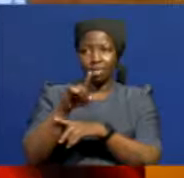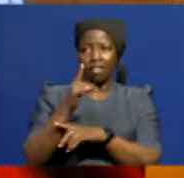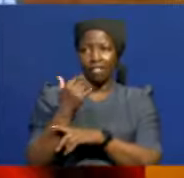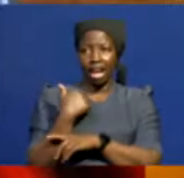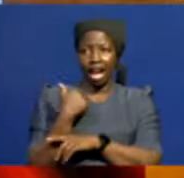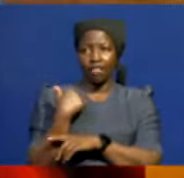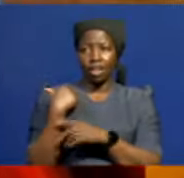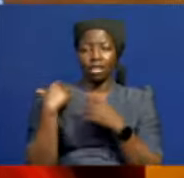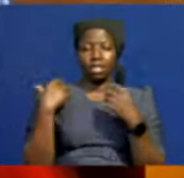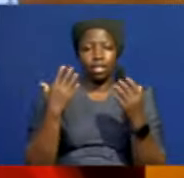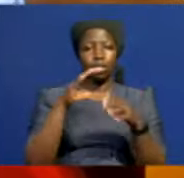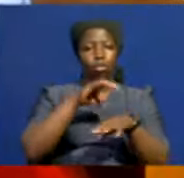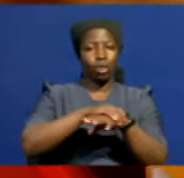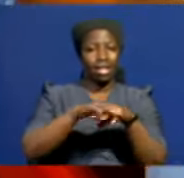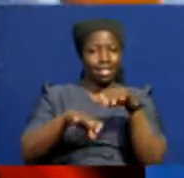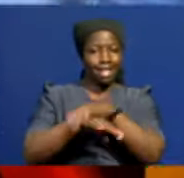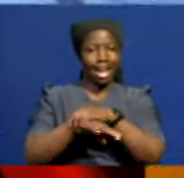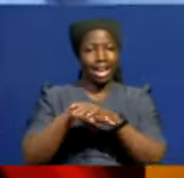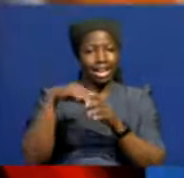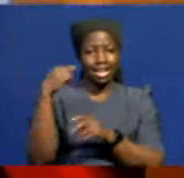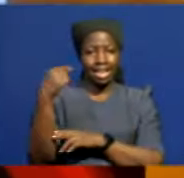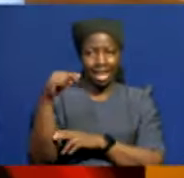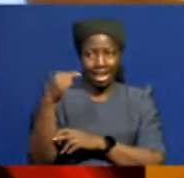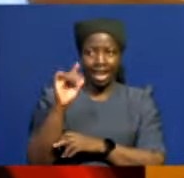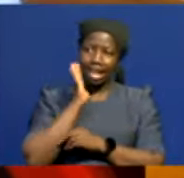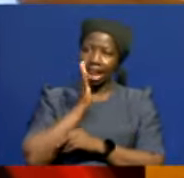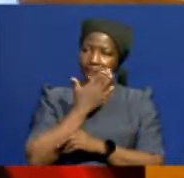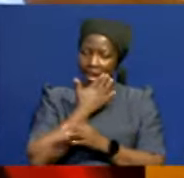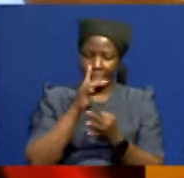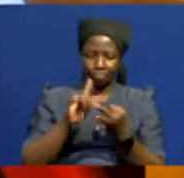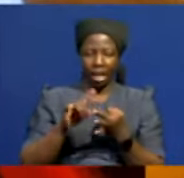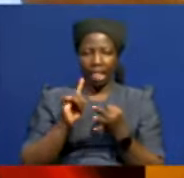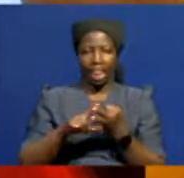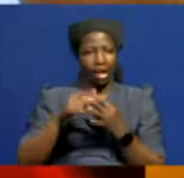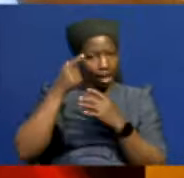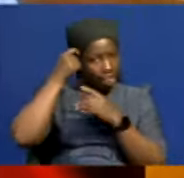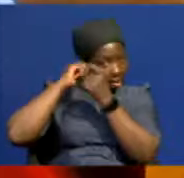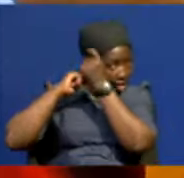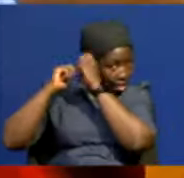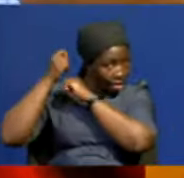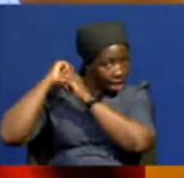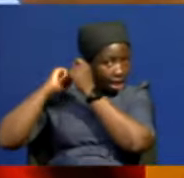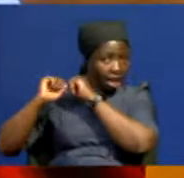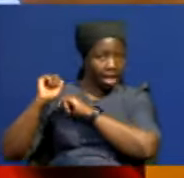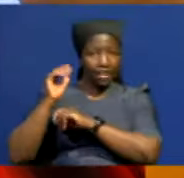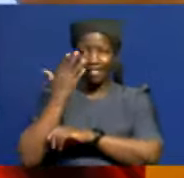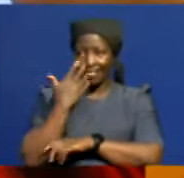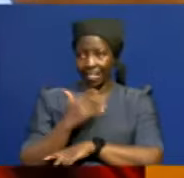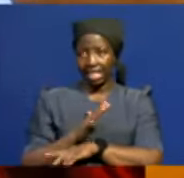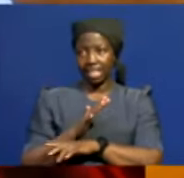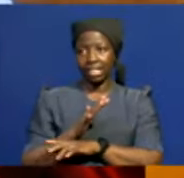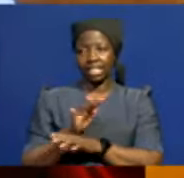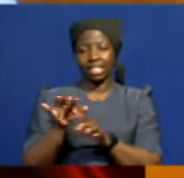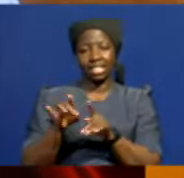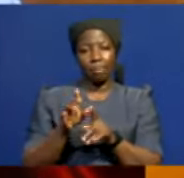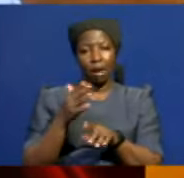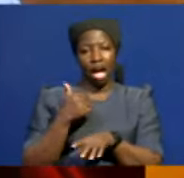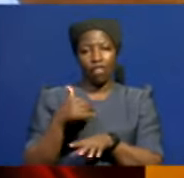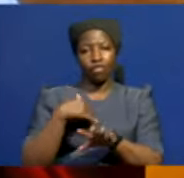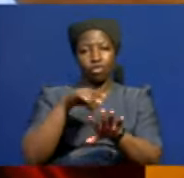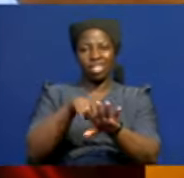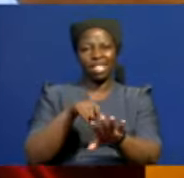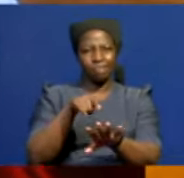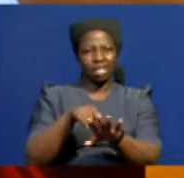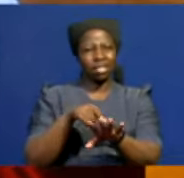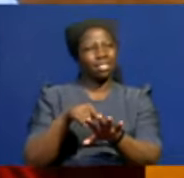ya green juu, ameshuka nywele laini long na amevaa Crocs. Kwa hivyo naomba